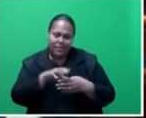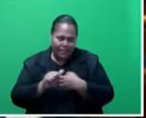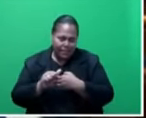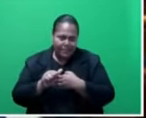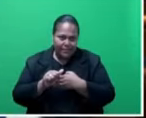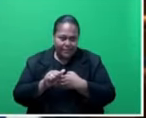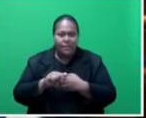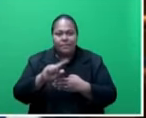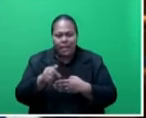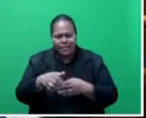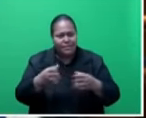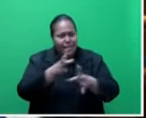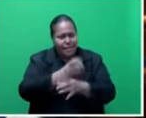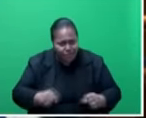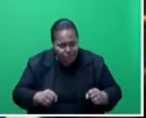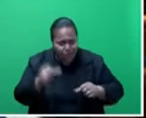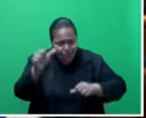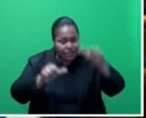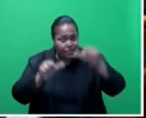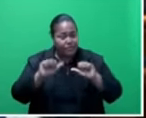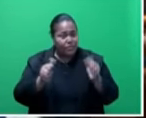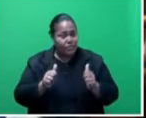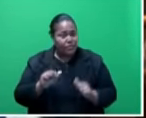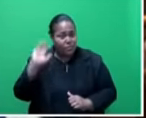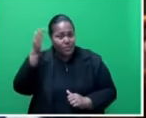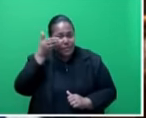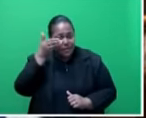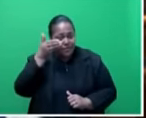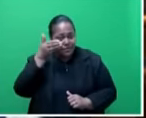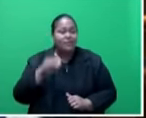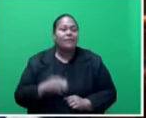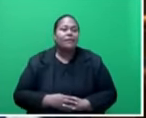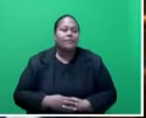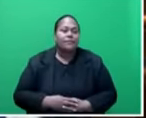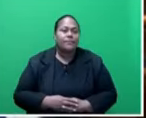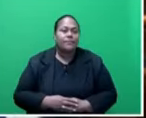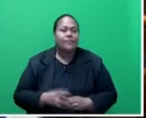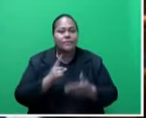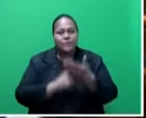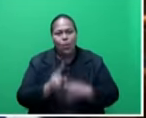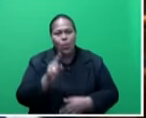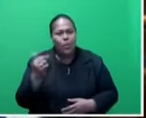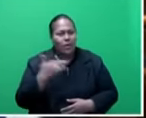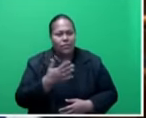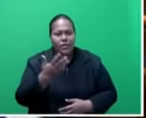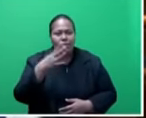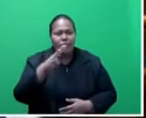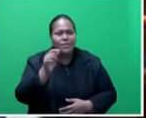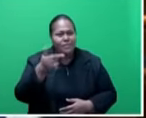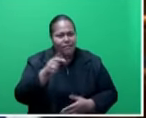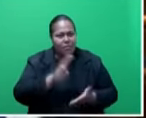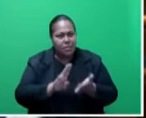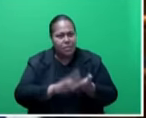actual damage assessment done following this exercise came to about $147 million for